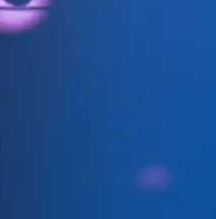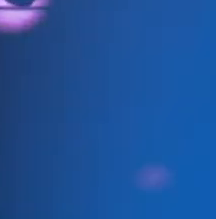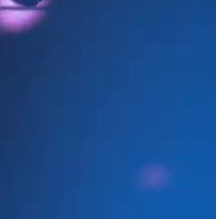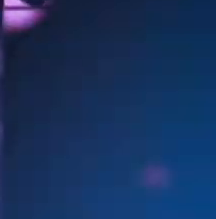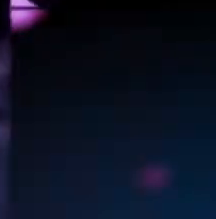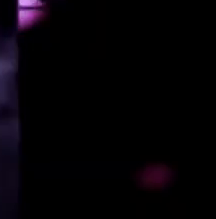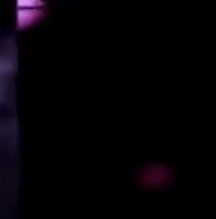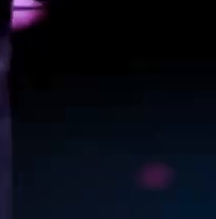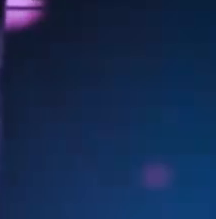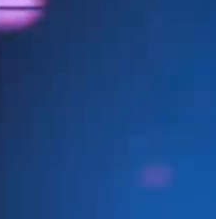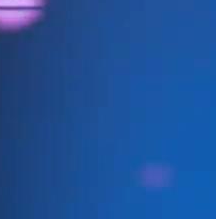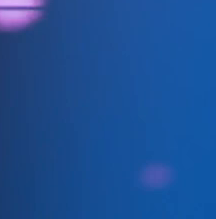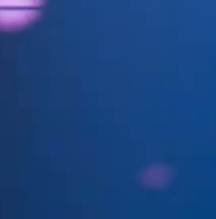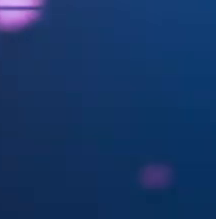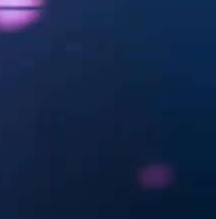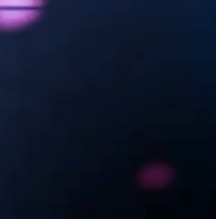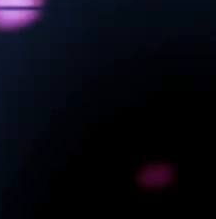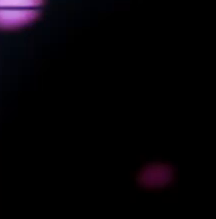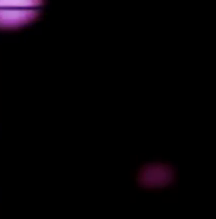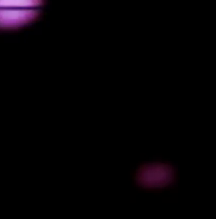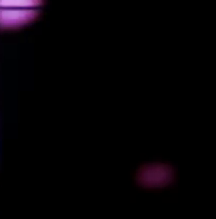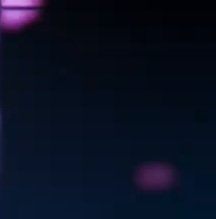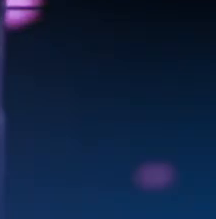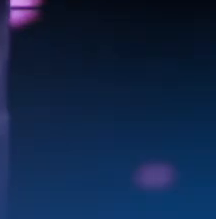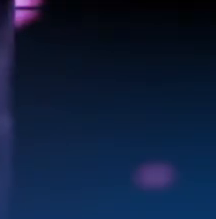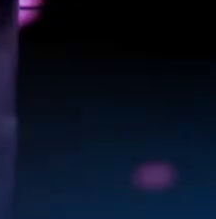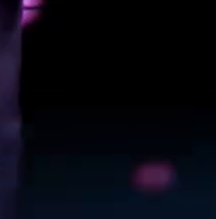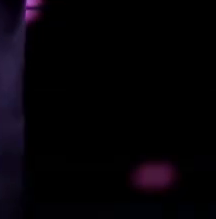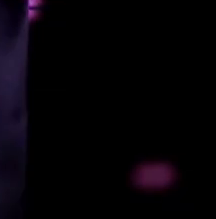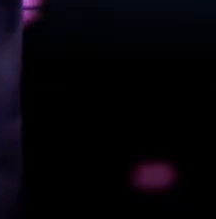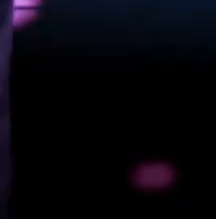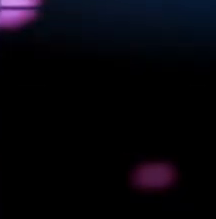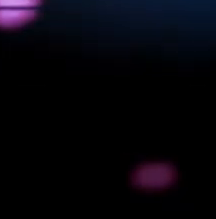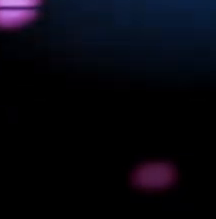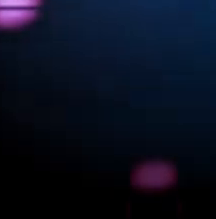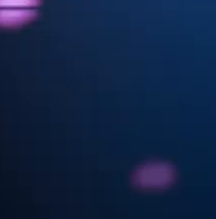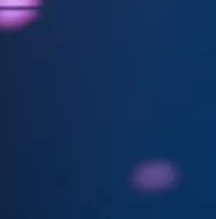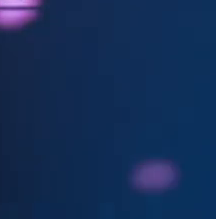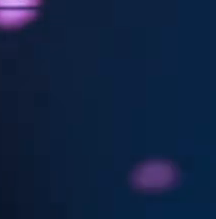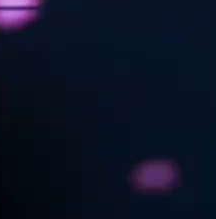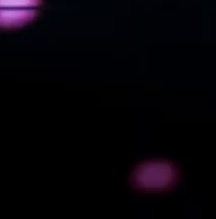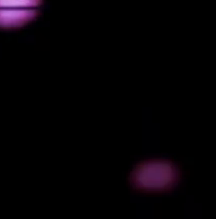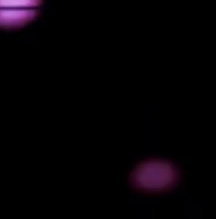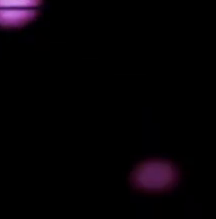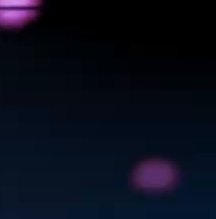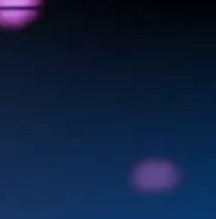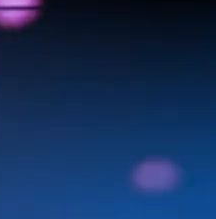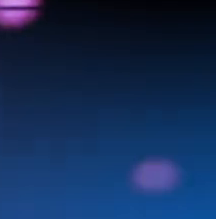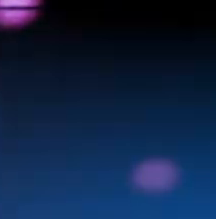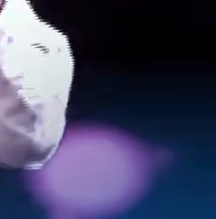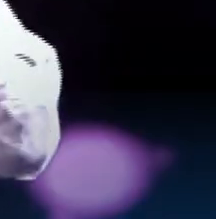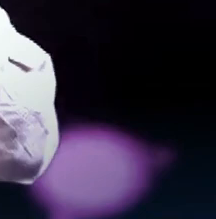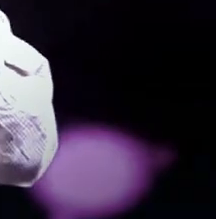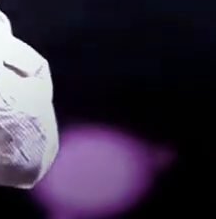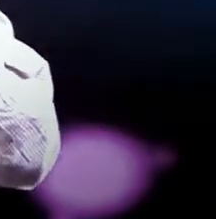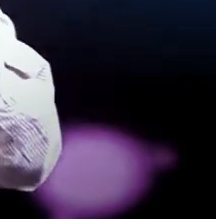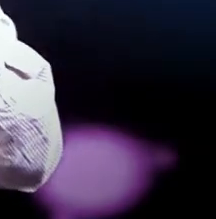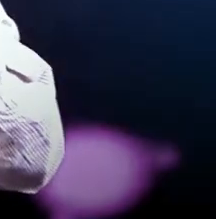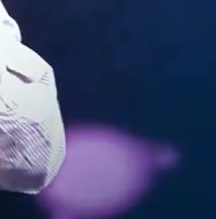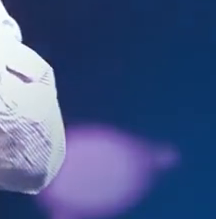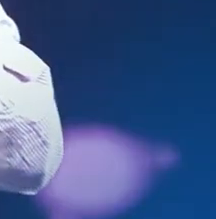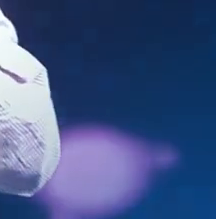see a Sheda, eh? We need to be intentional about this. Evil will have too much